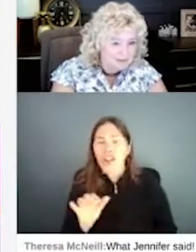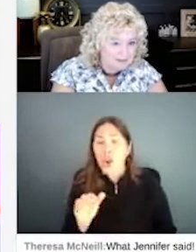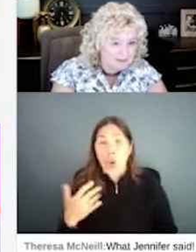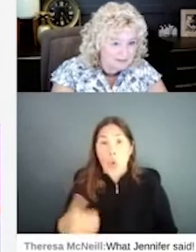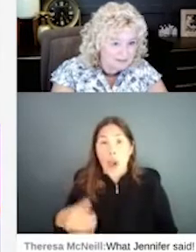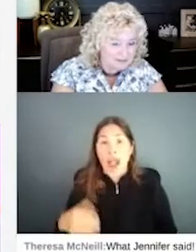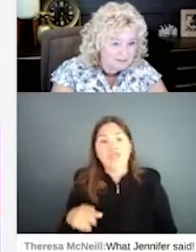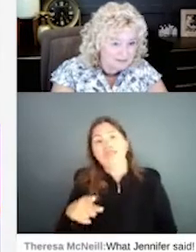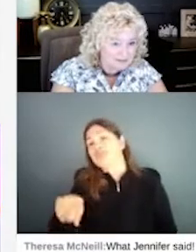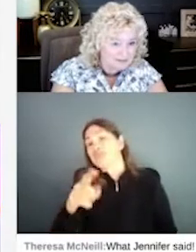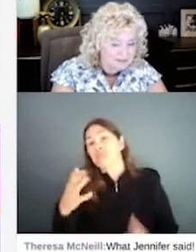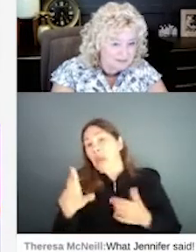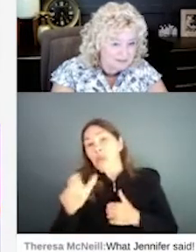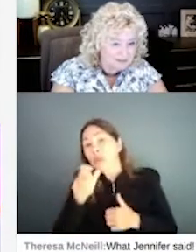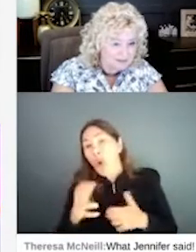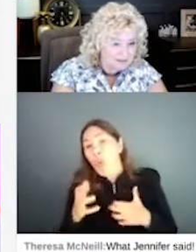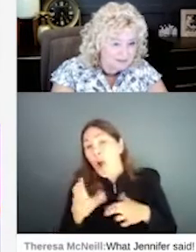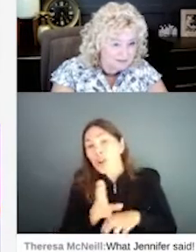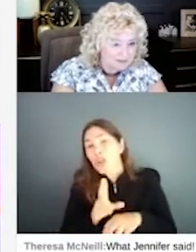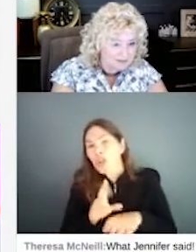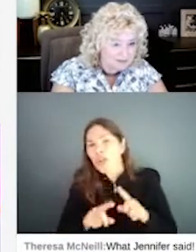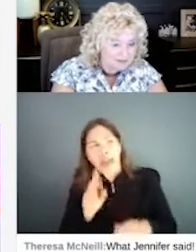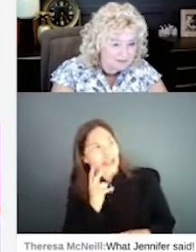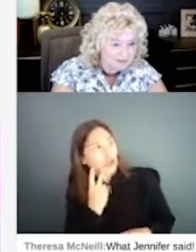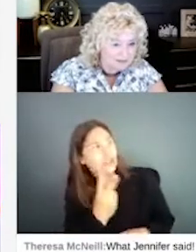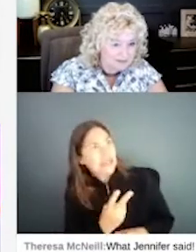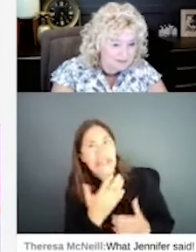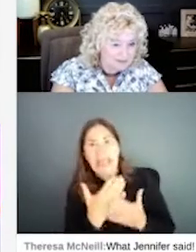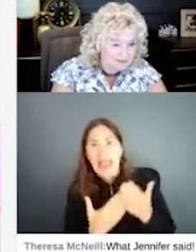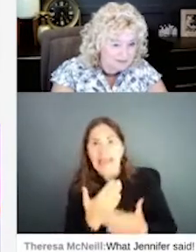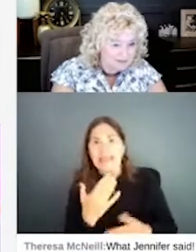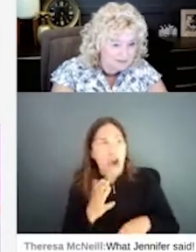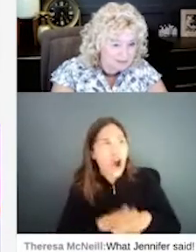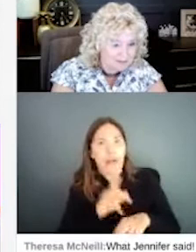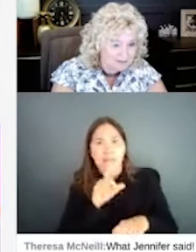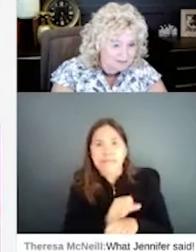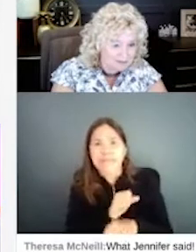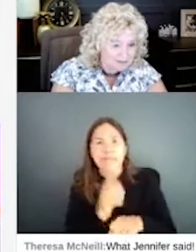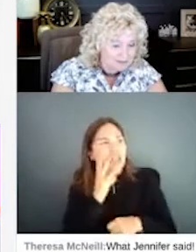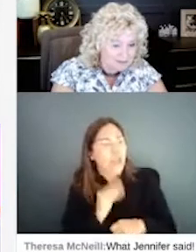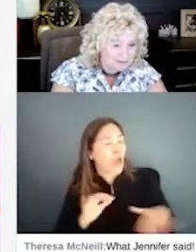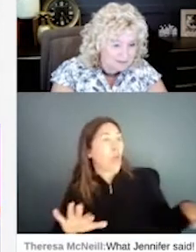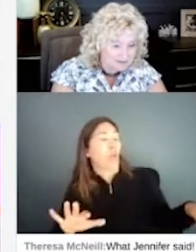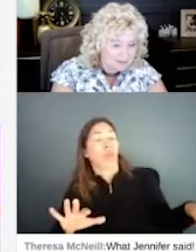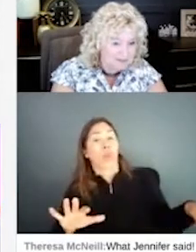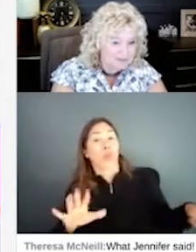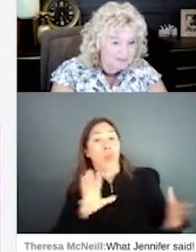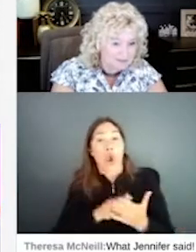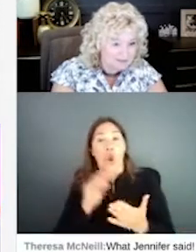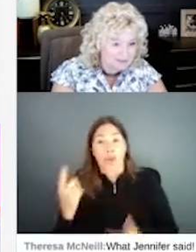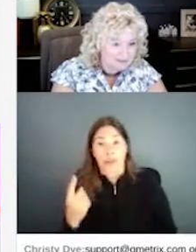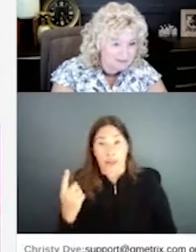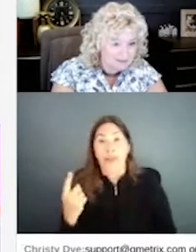you want to use in your classroom, but to see hands-on how another teacher does it, it was enlightening for me. So I'll definitely link to